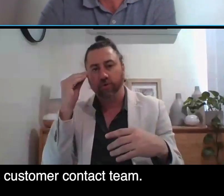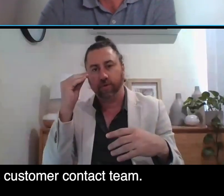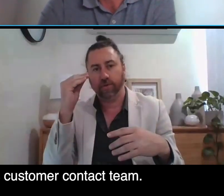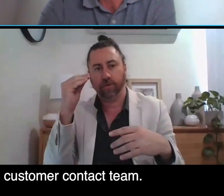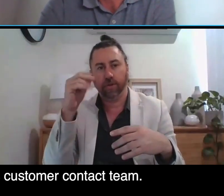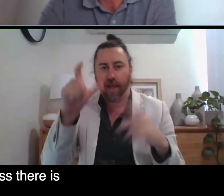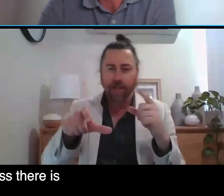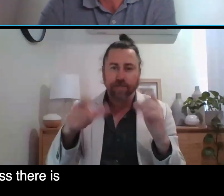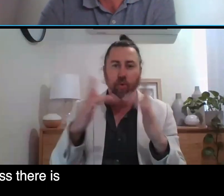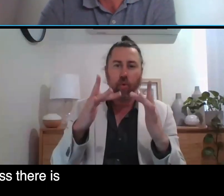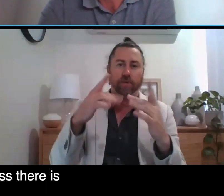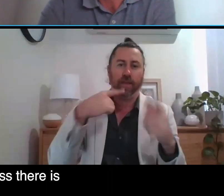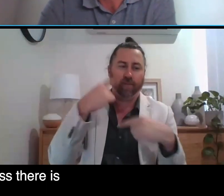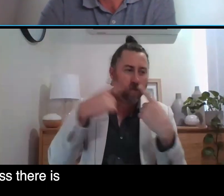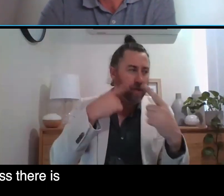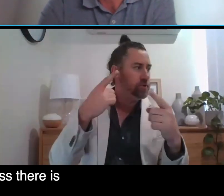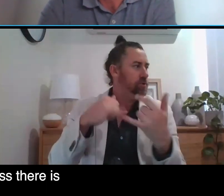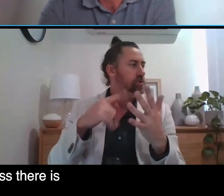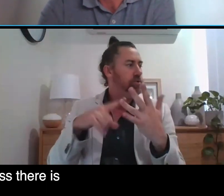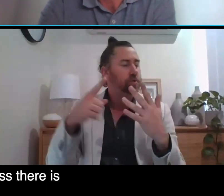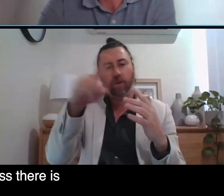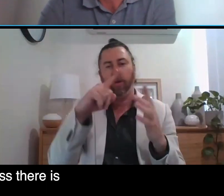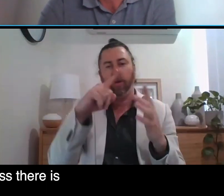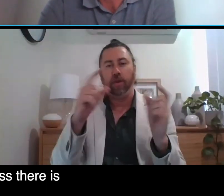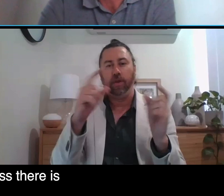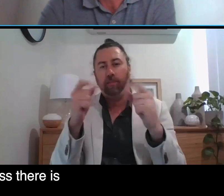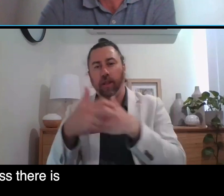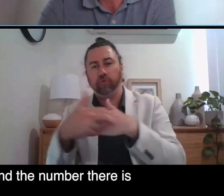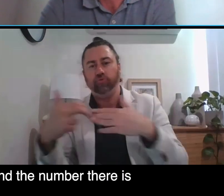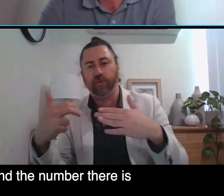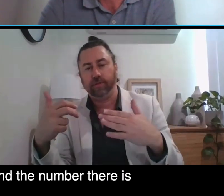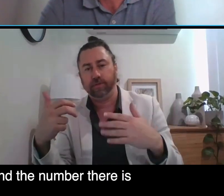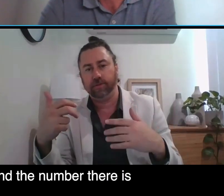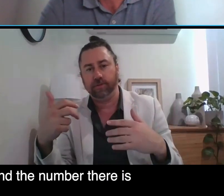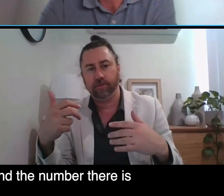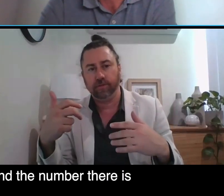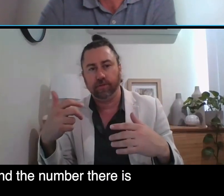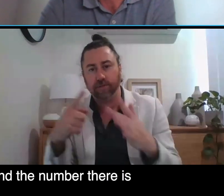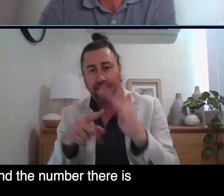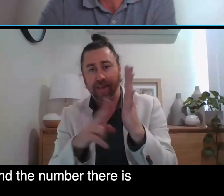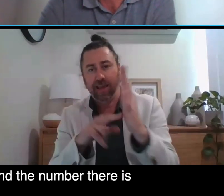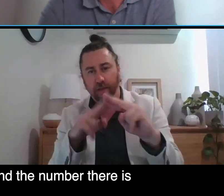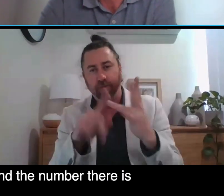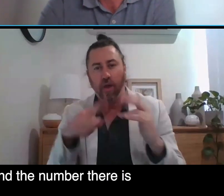customer contact team. So the email address there is